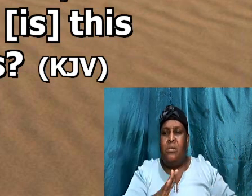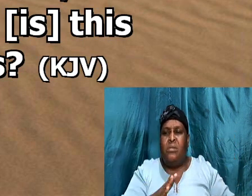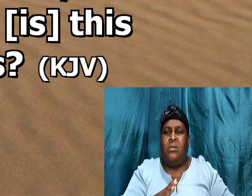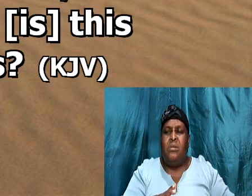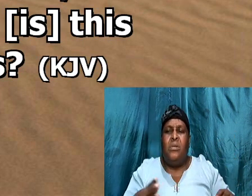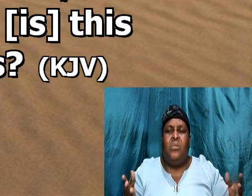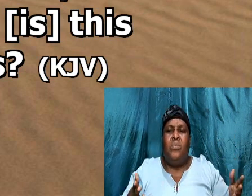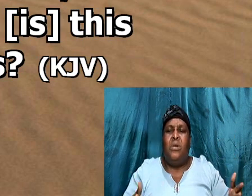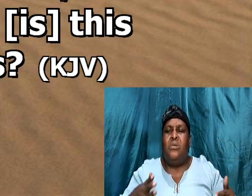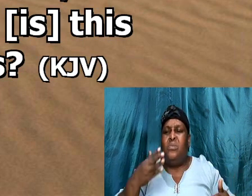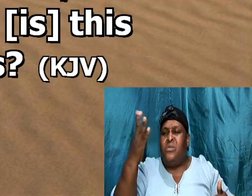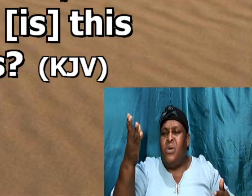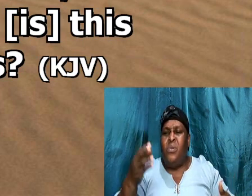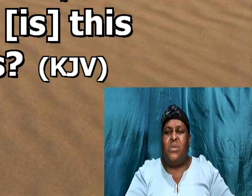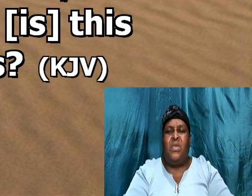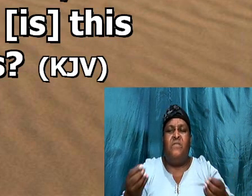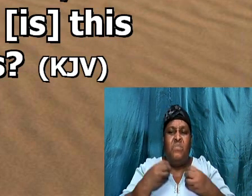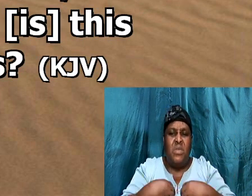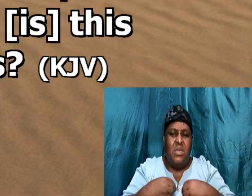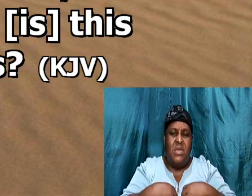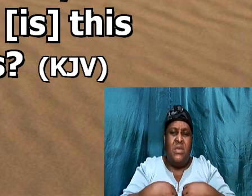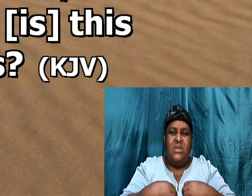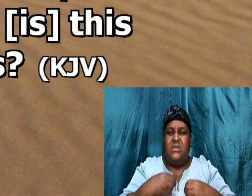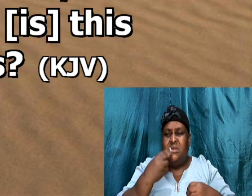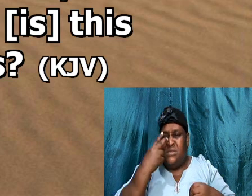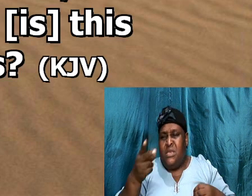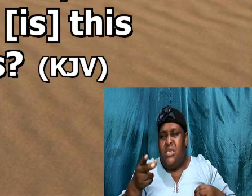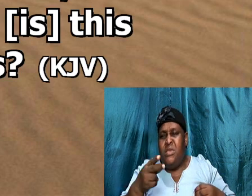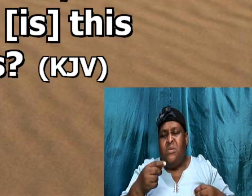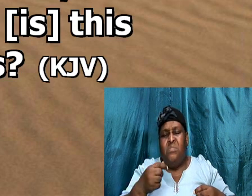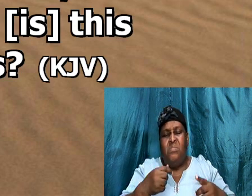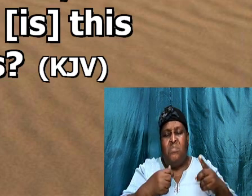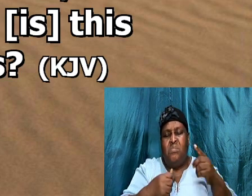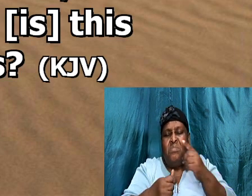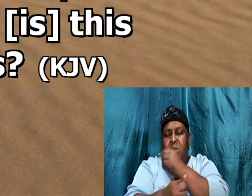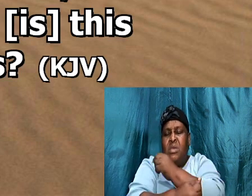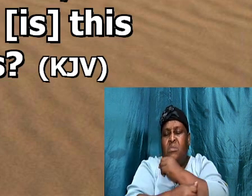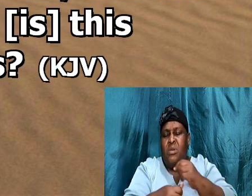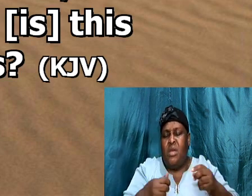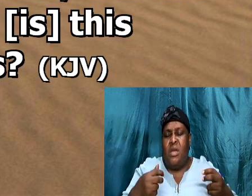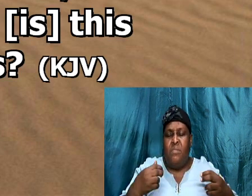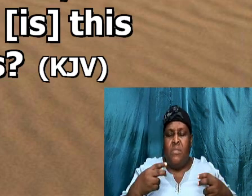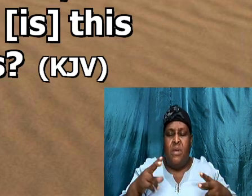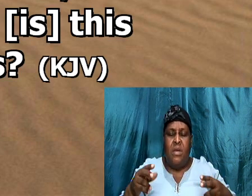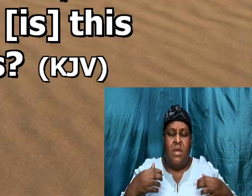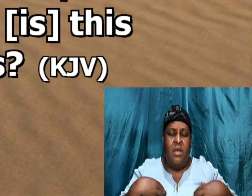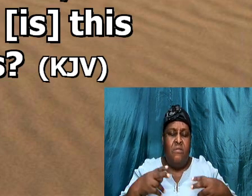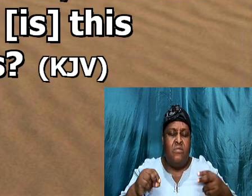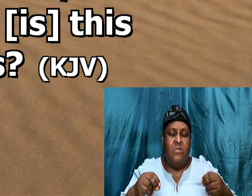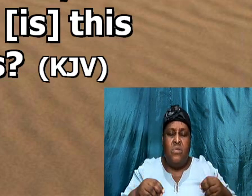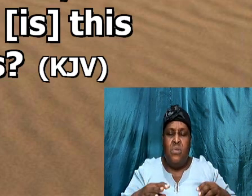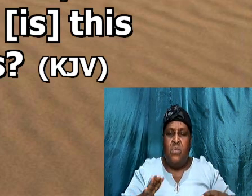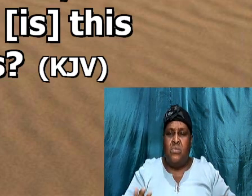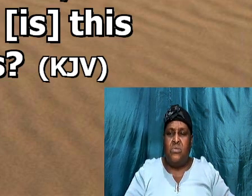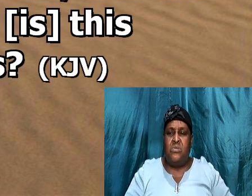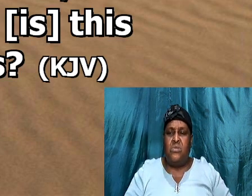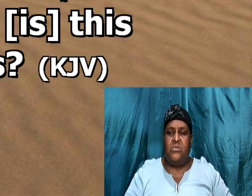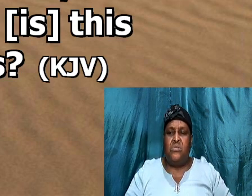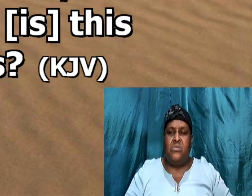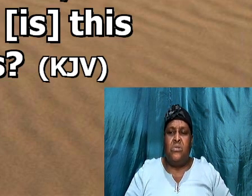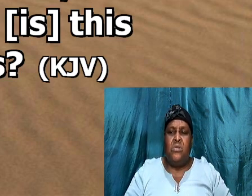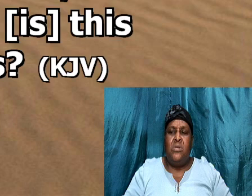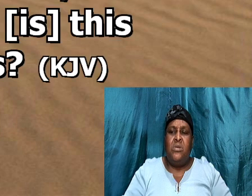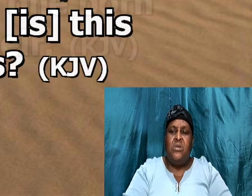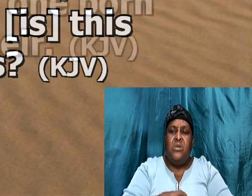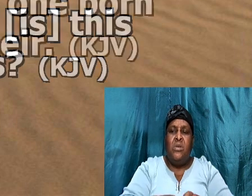God, what will thou give me, seeing I go childless, and the steward of my house is this Elisa of